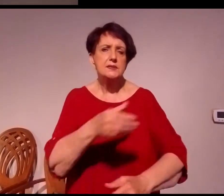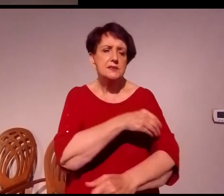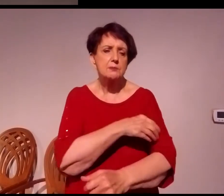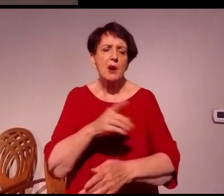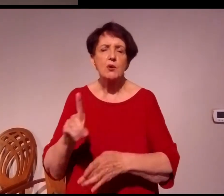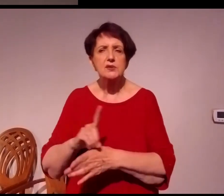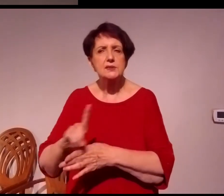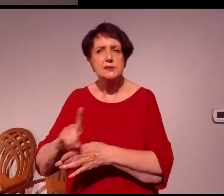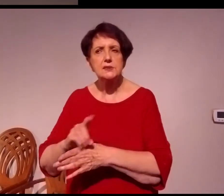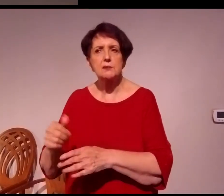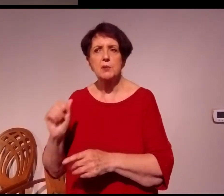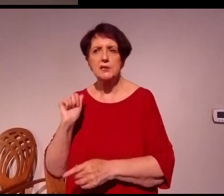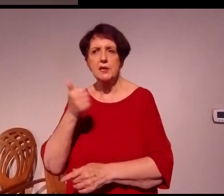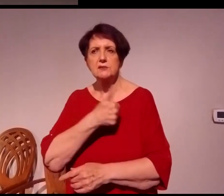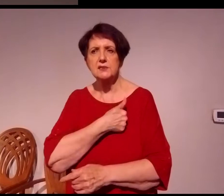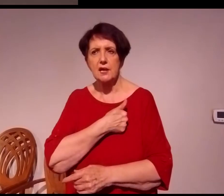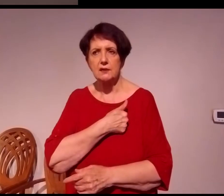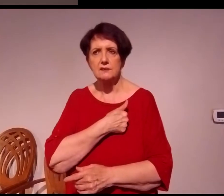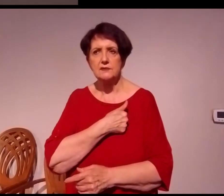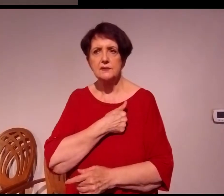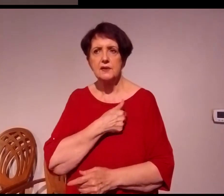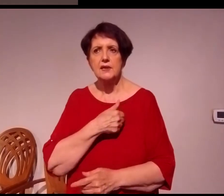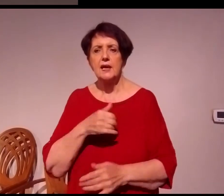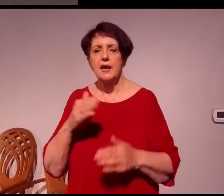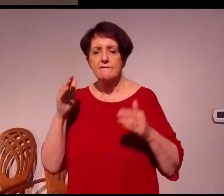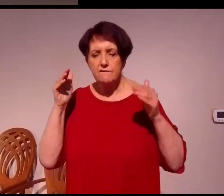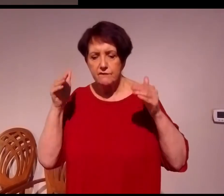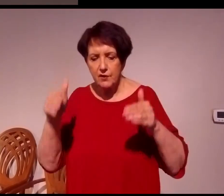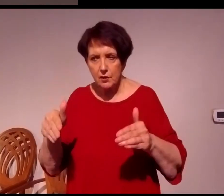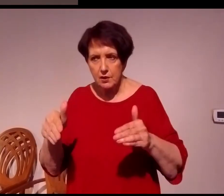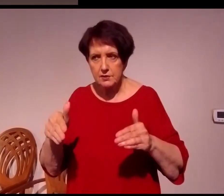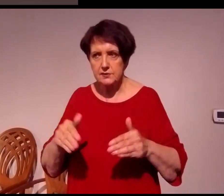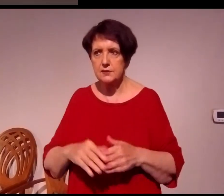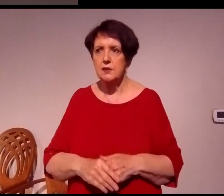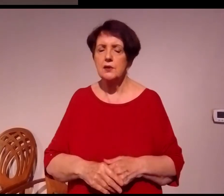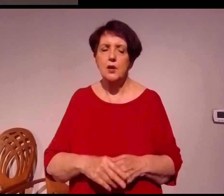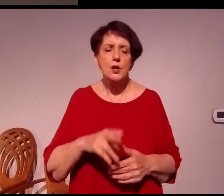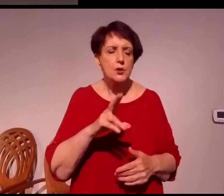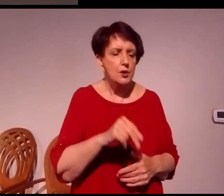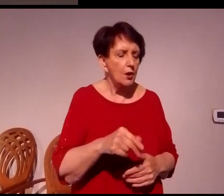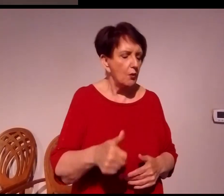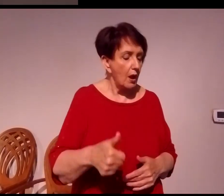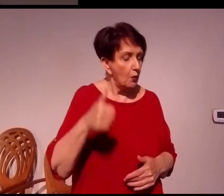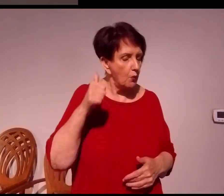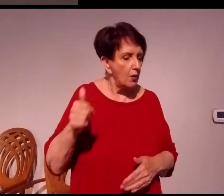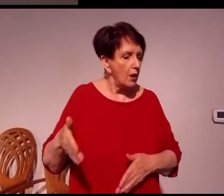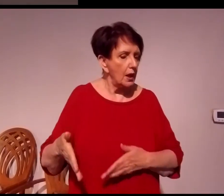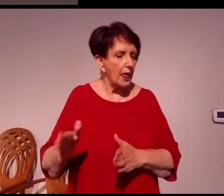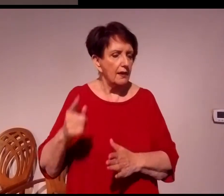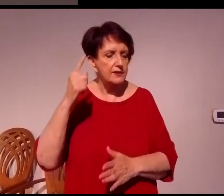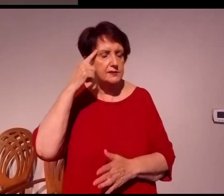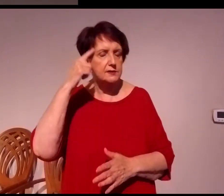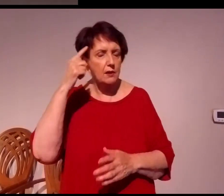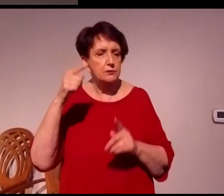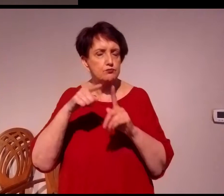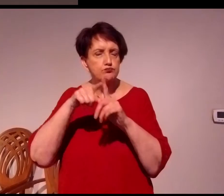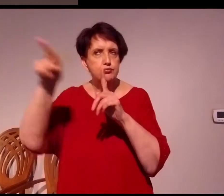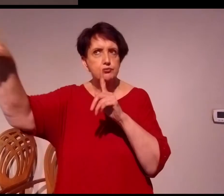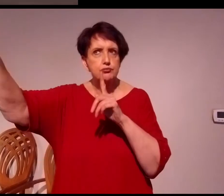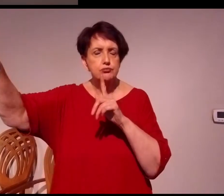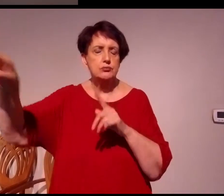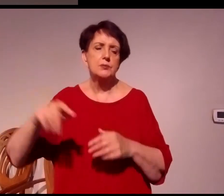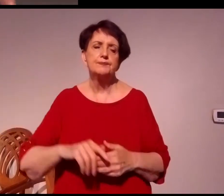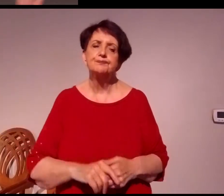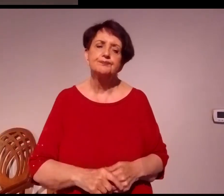discipline ourselves and stay focused. No, I won't allow this thought to take my consciousness